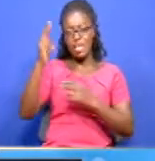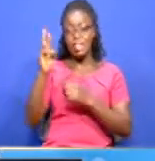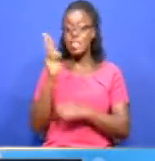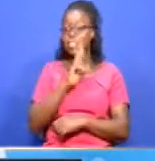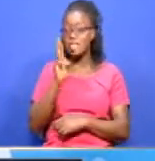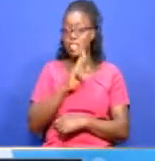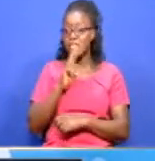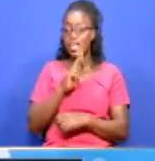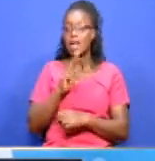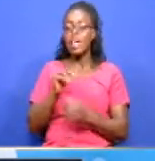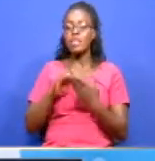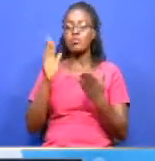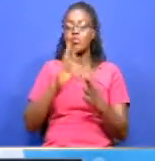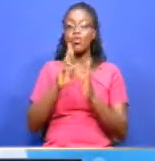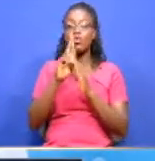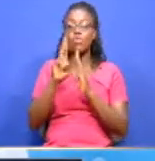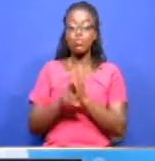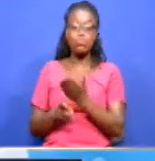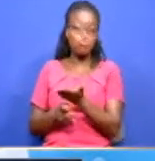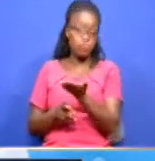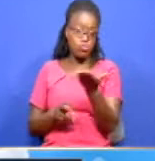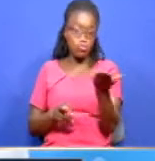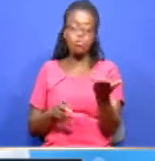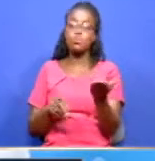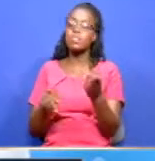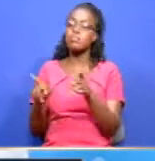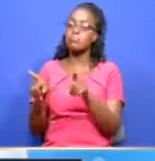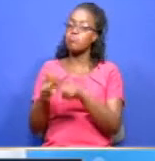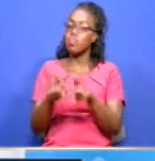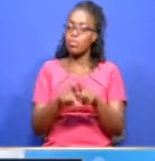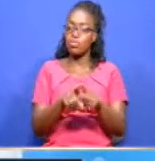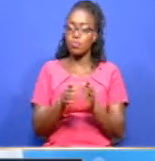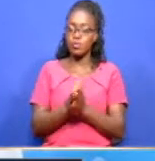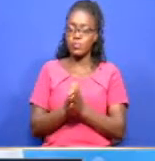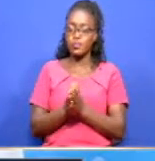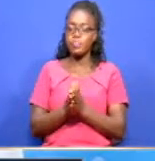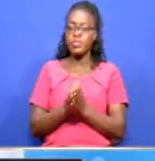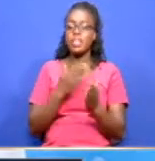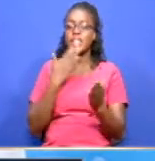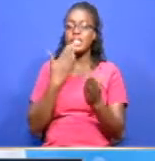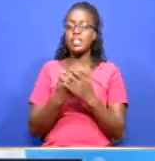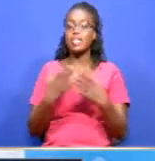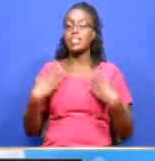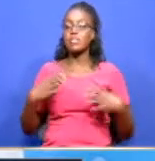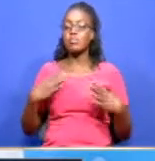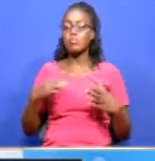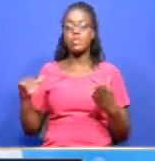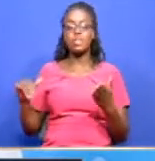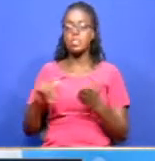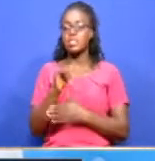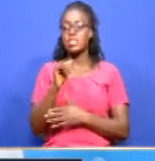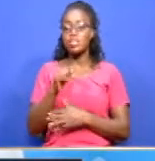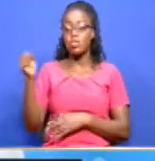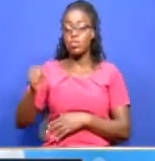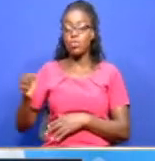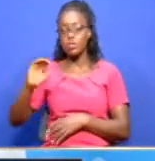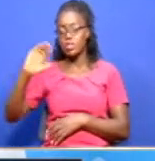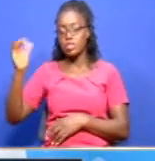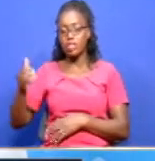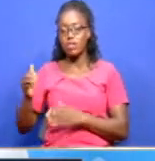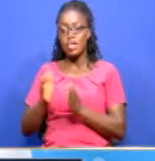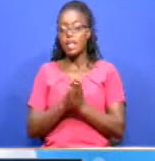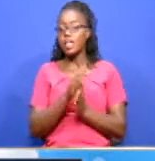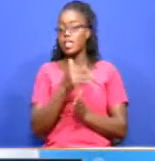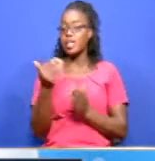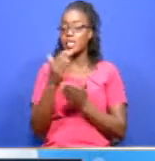further measures on those areas as well. I want to thank the residents of Eastleigh, Old Town, and the rest